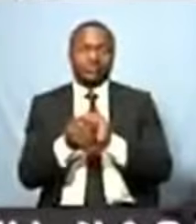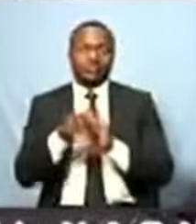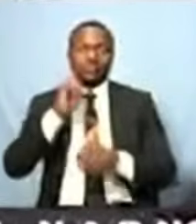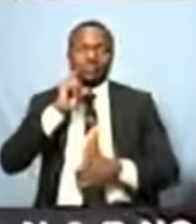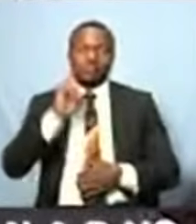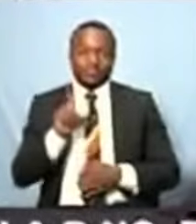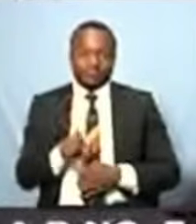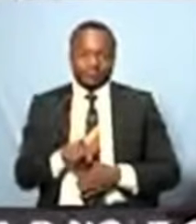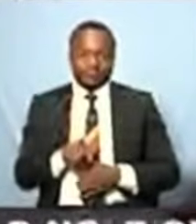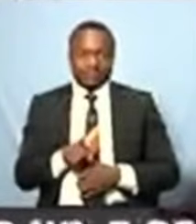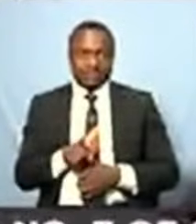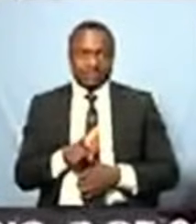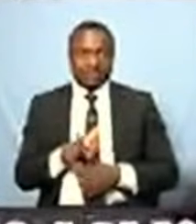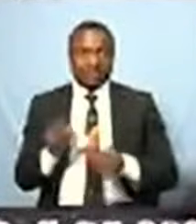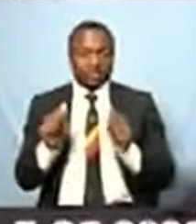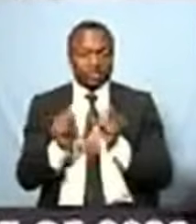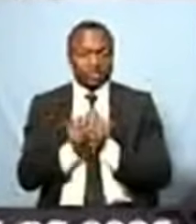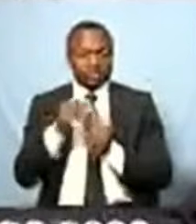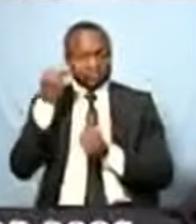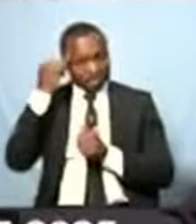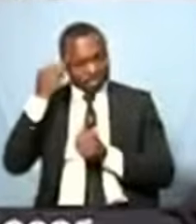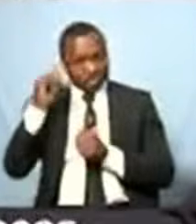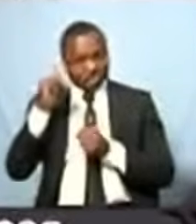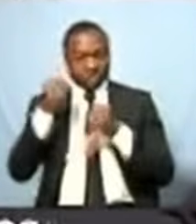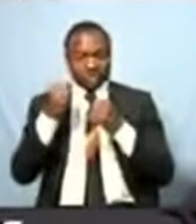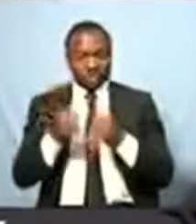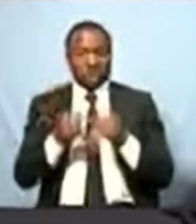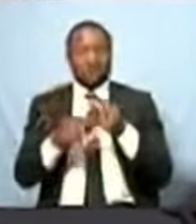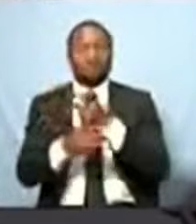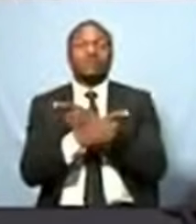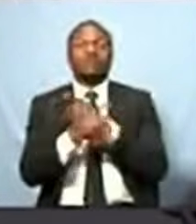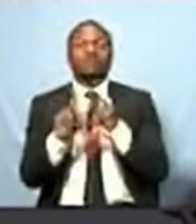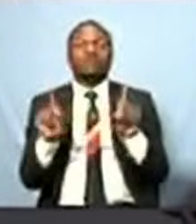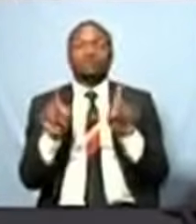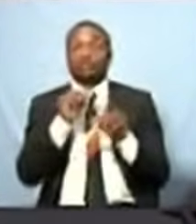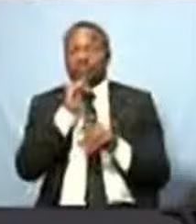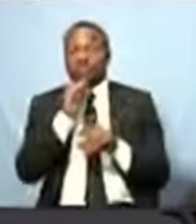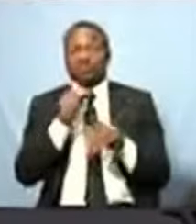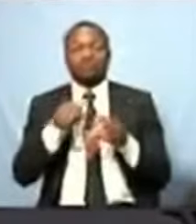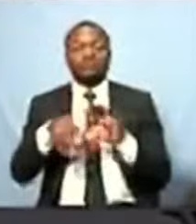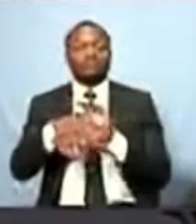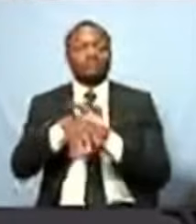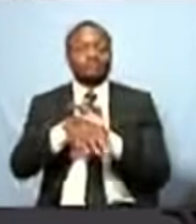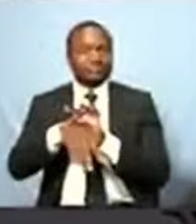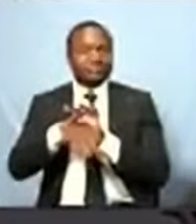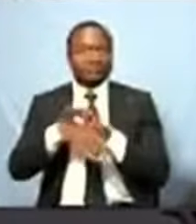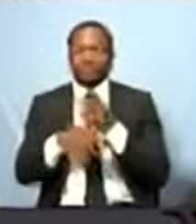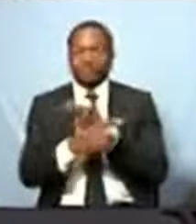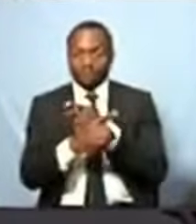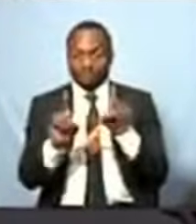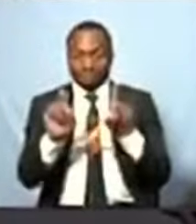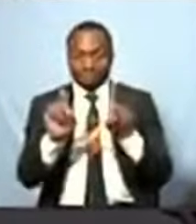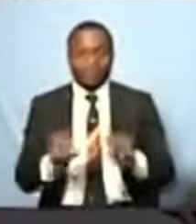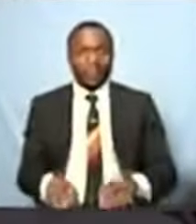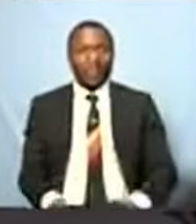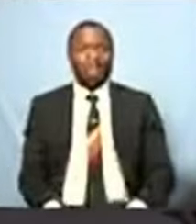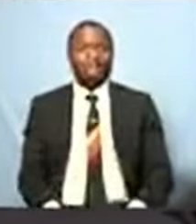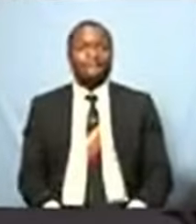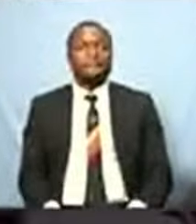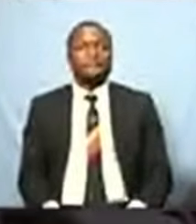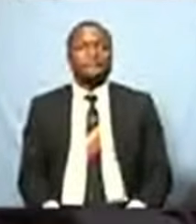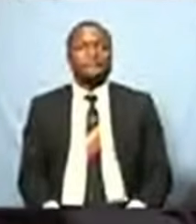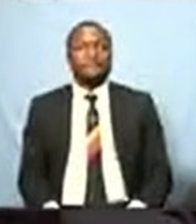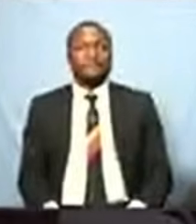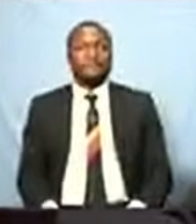must be with a view to furthering our democracy and not compromising our democracy.